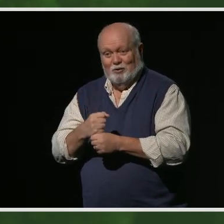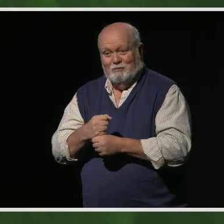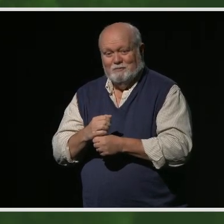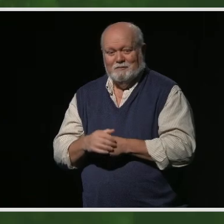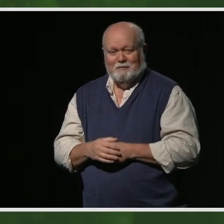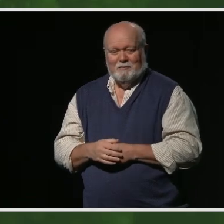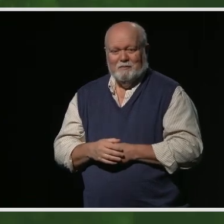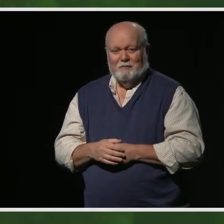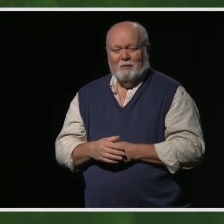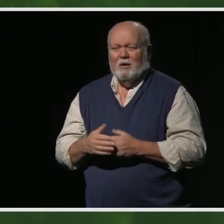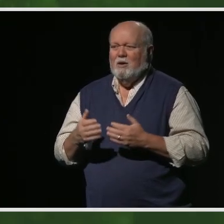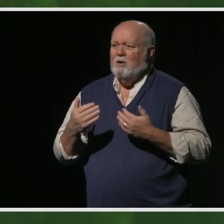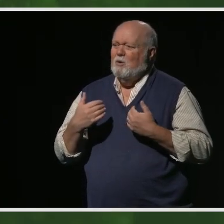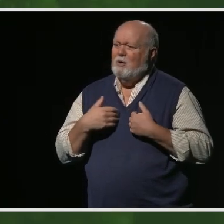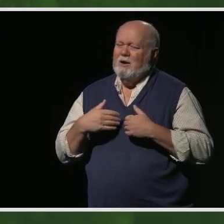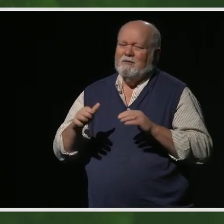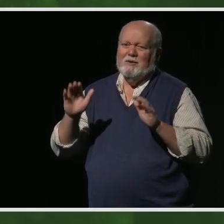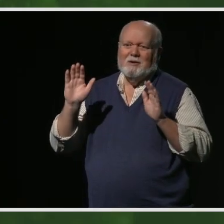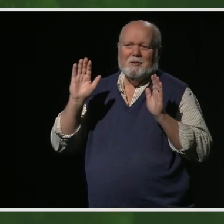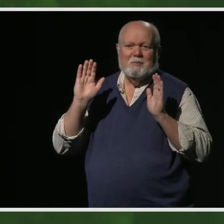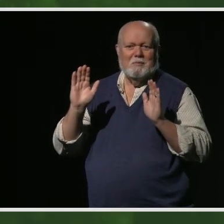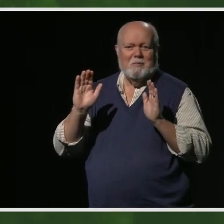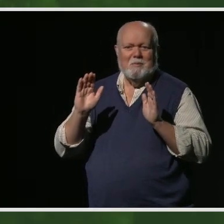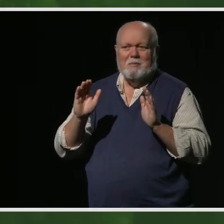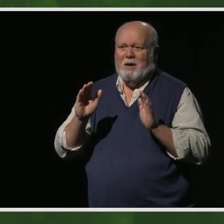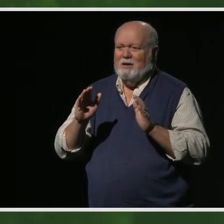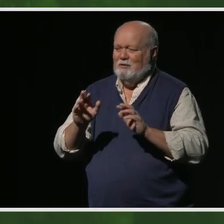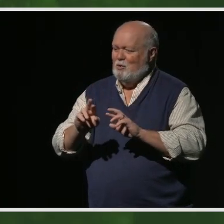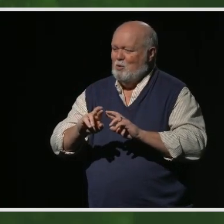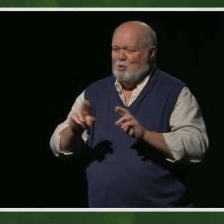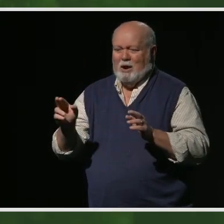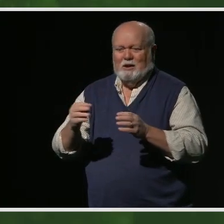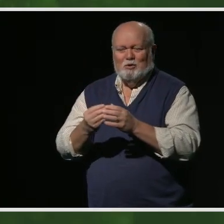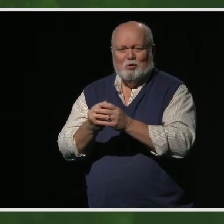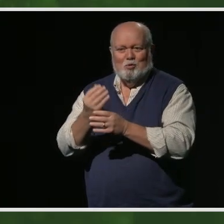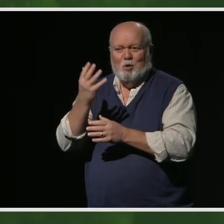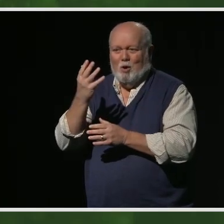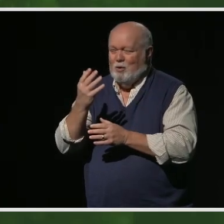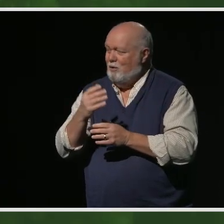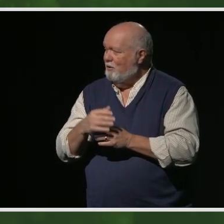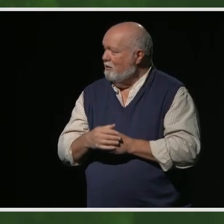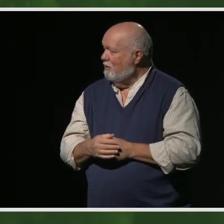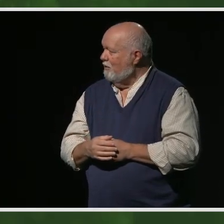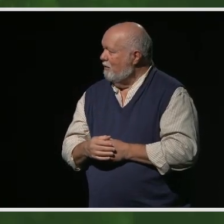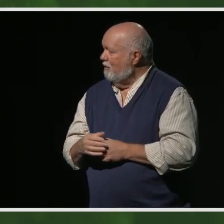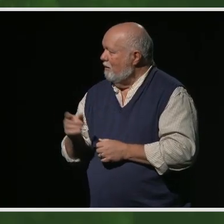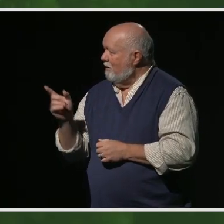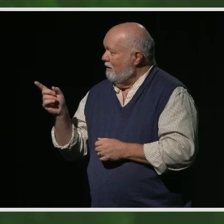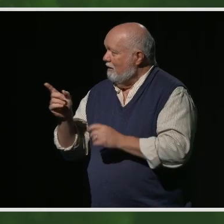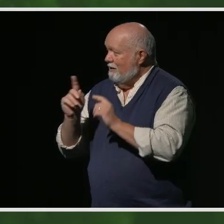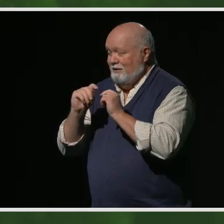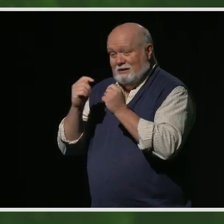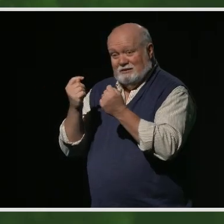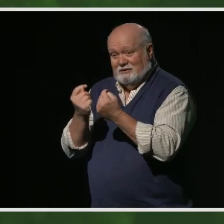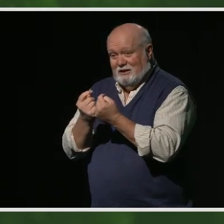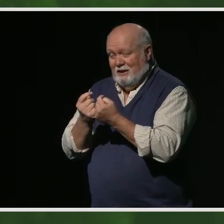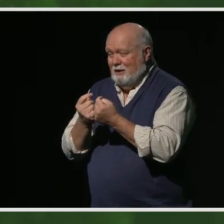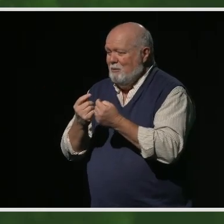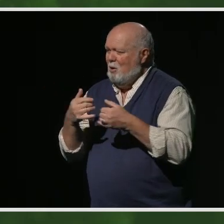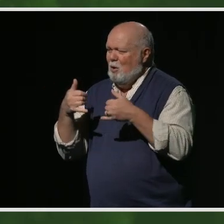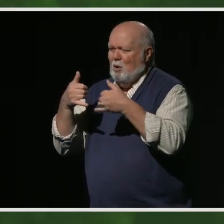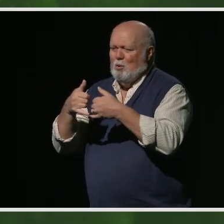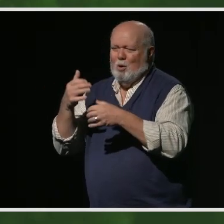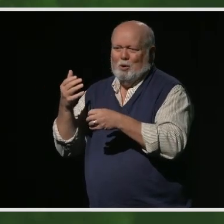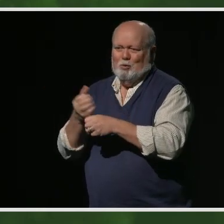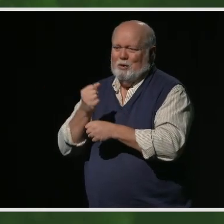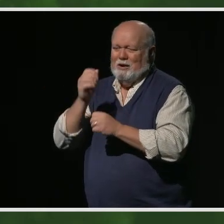We have an amazing team ready to scale. Martin and Andy, they are an award-winning creative team that